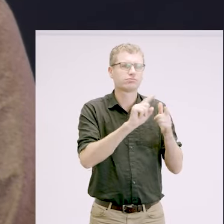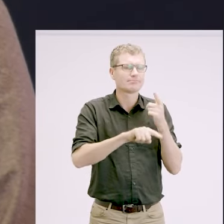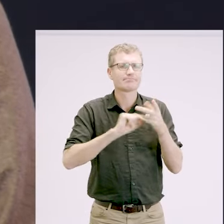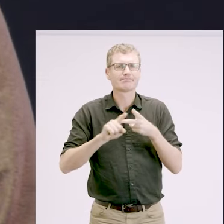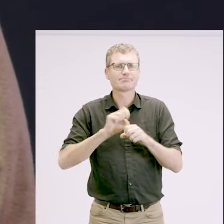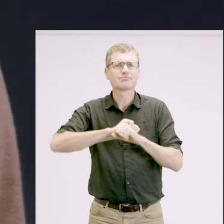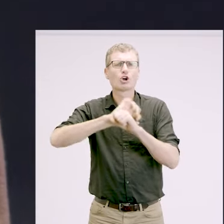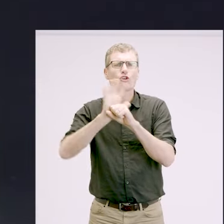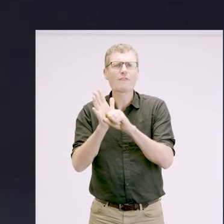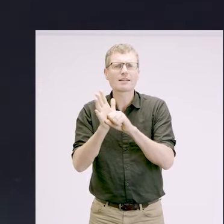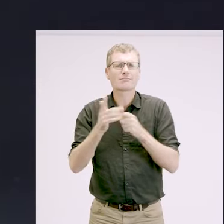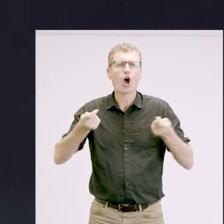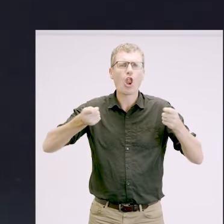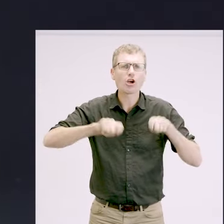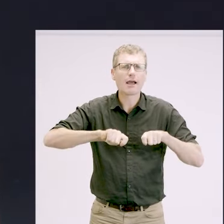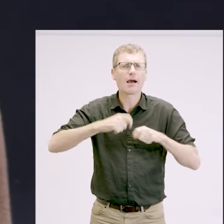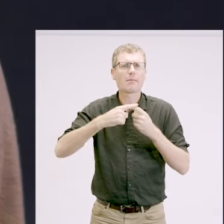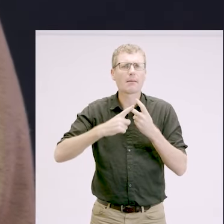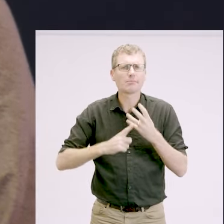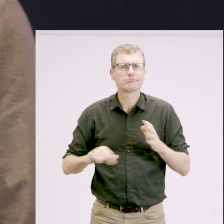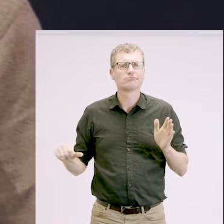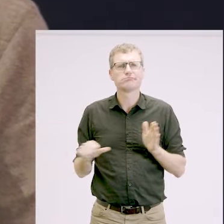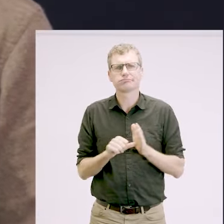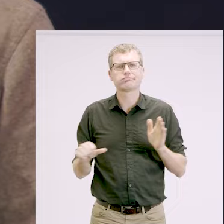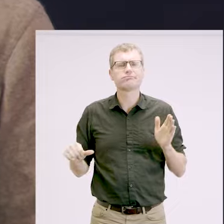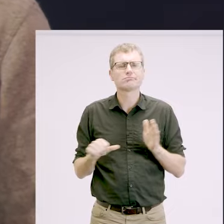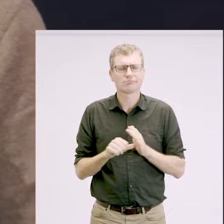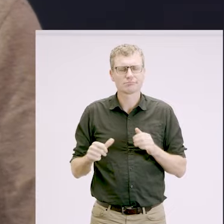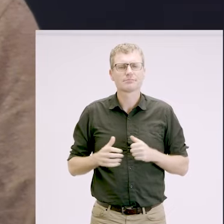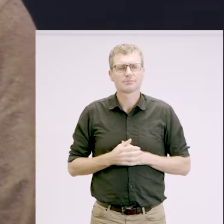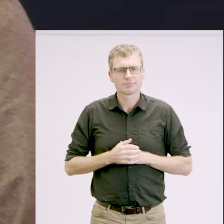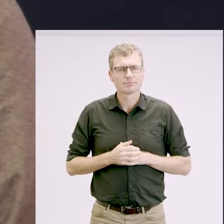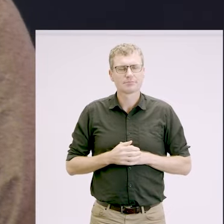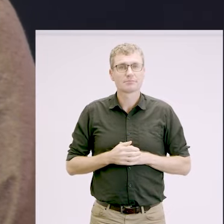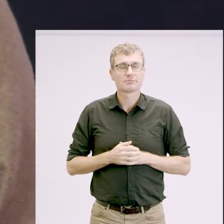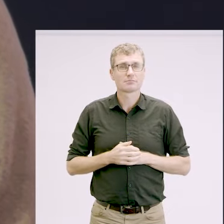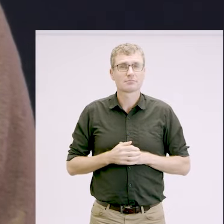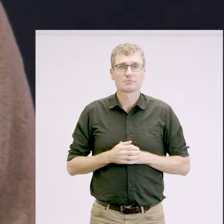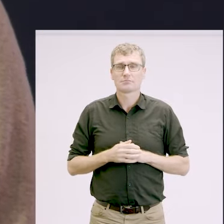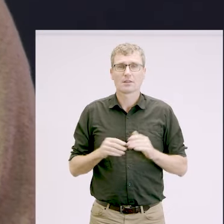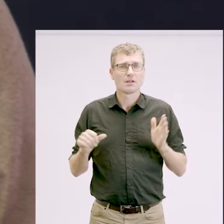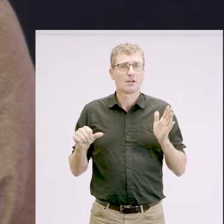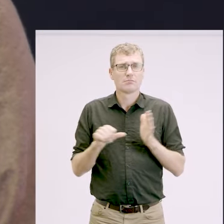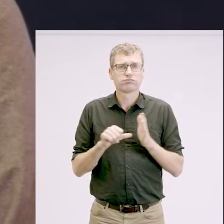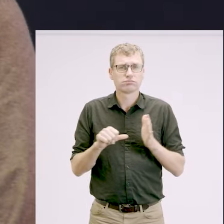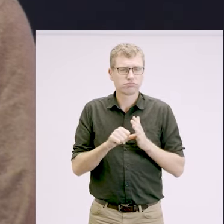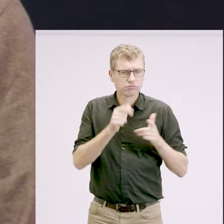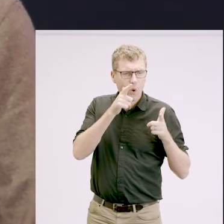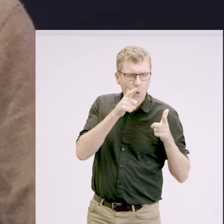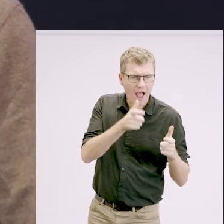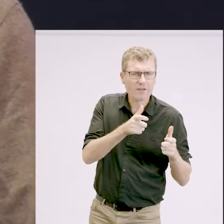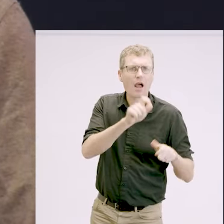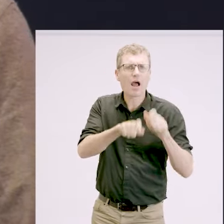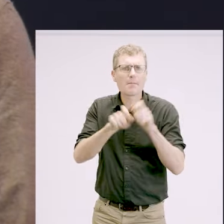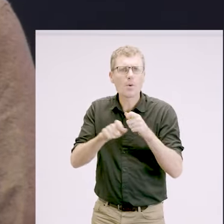crises of leadership, right? We've had all the COVID stuff, which was so complicated. We've all had our discipleship